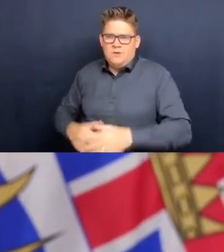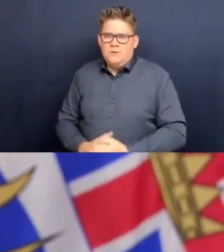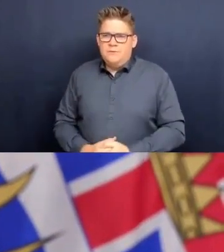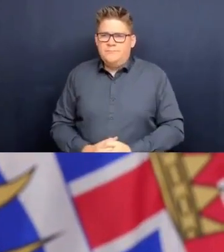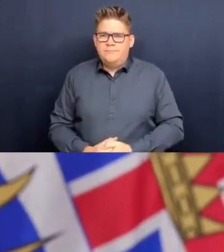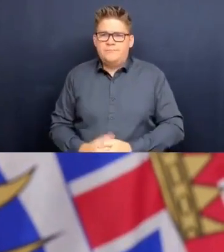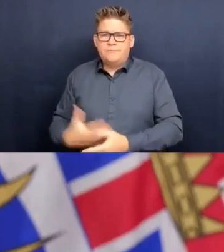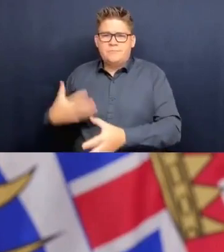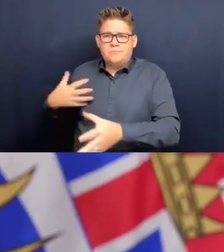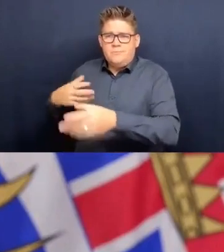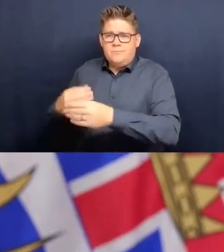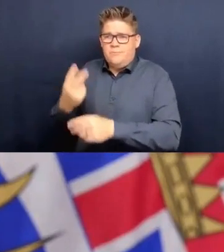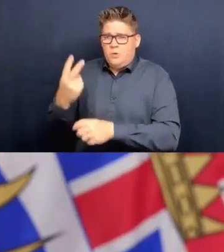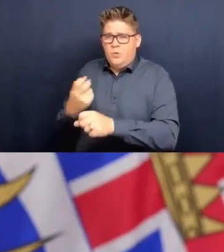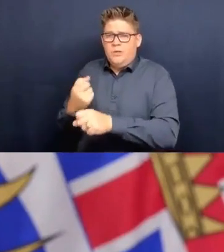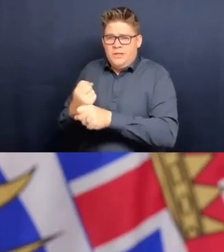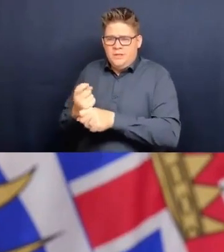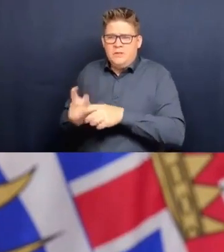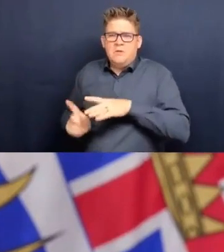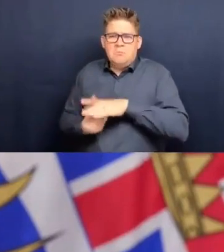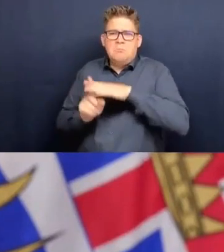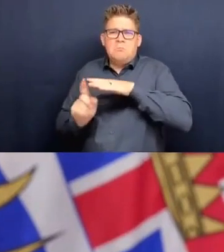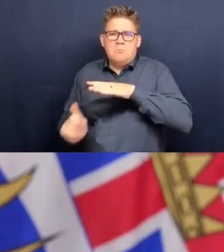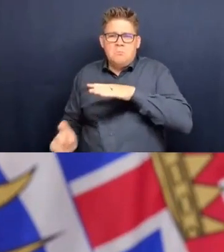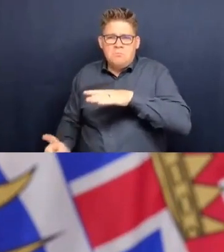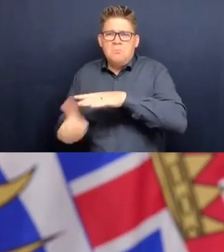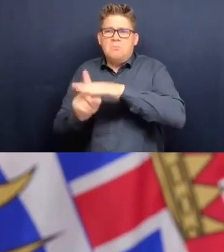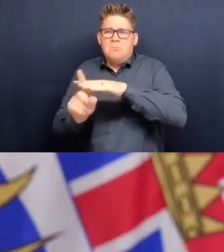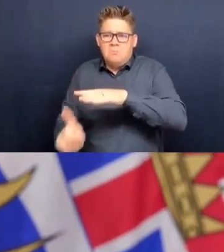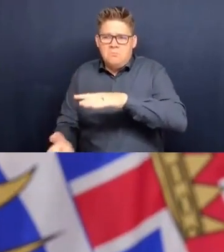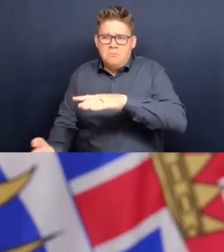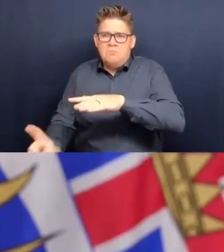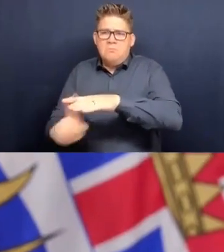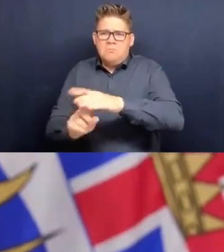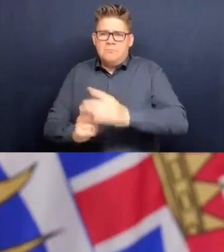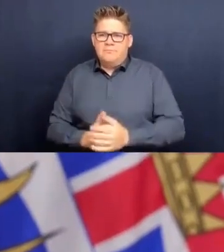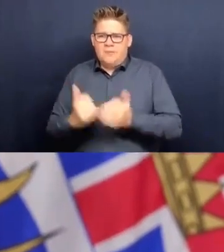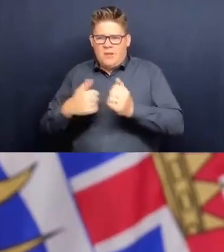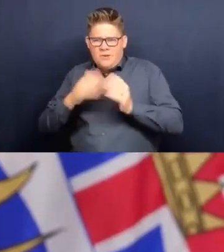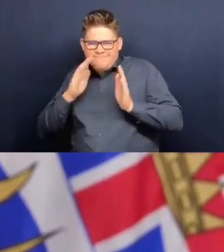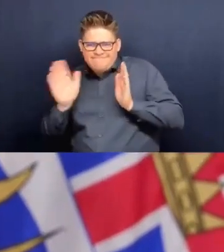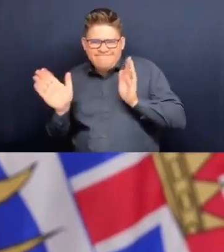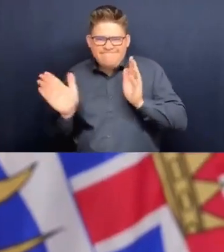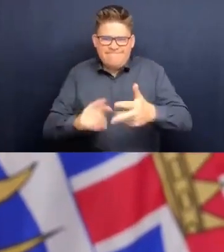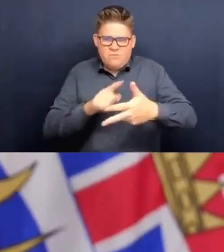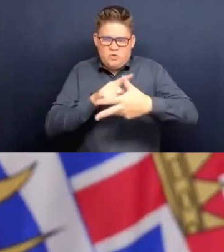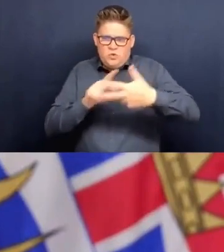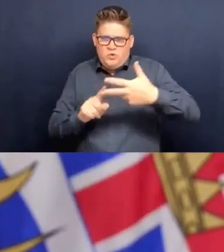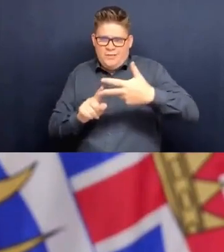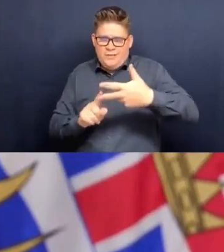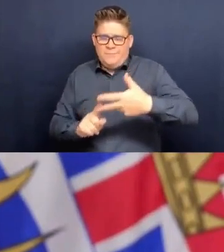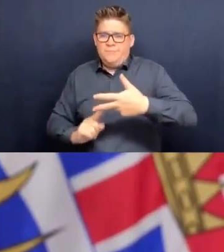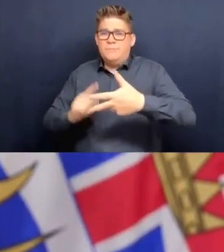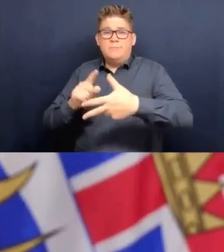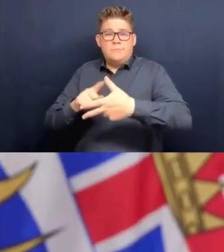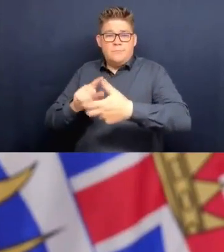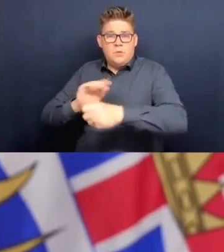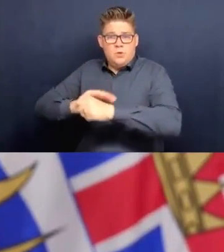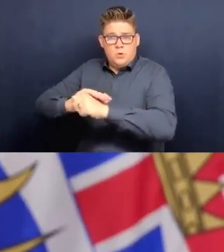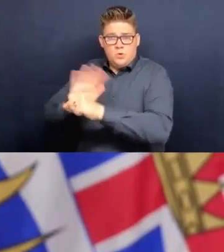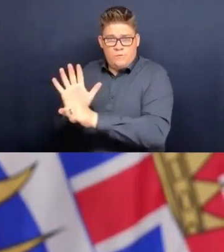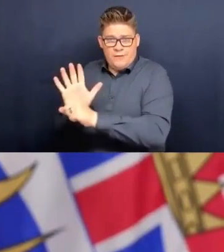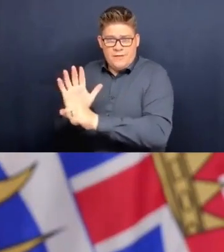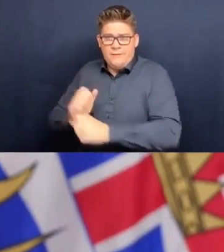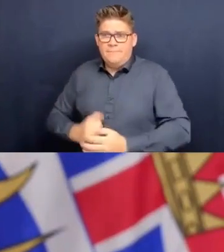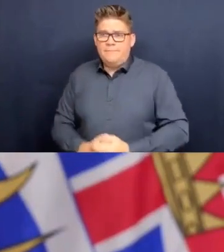main viruses we need to pay attention to and be careful about are now COVID-19 is into that mix, but also influenza